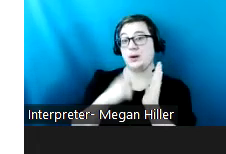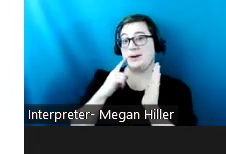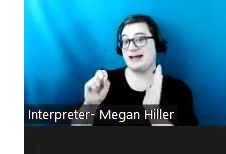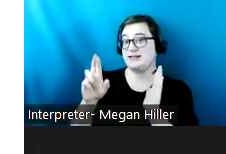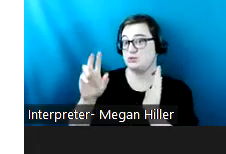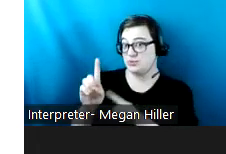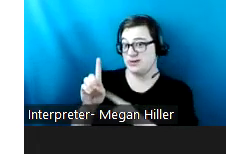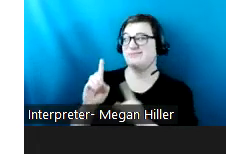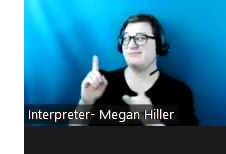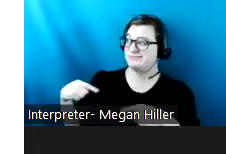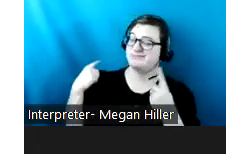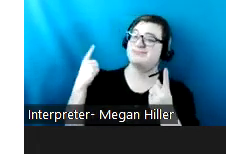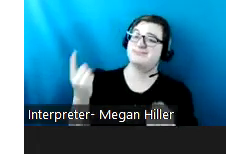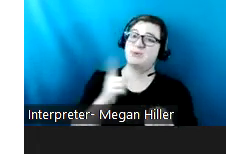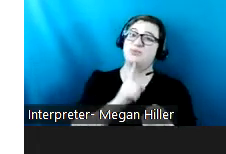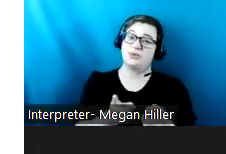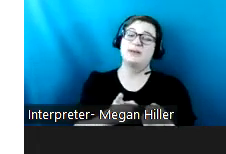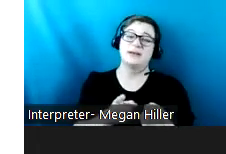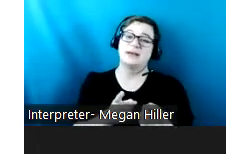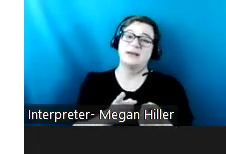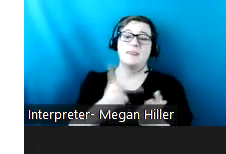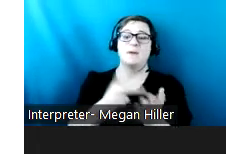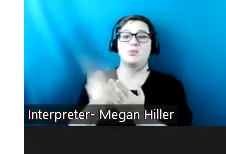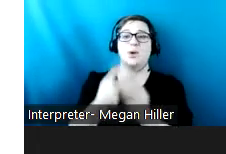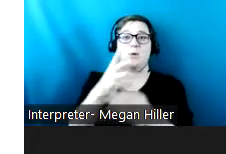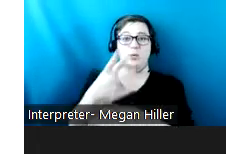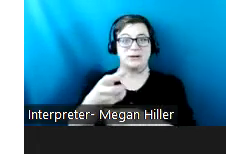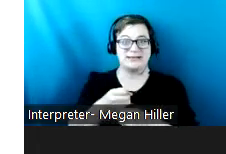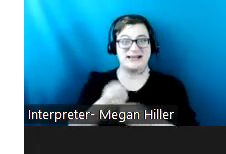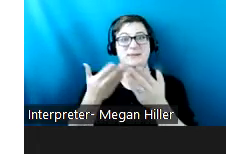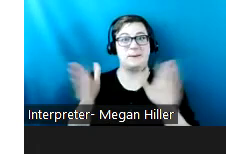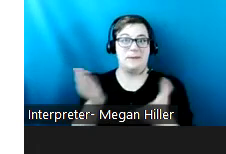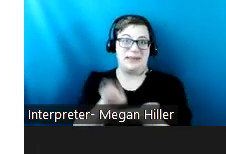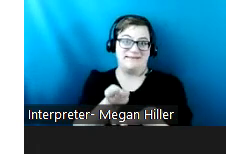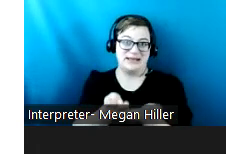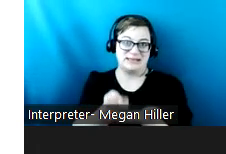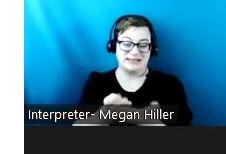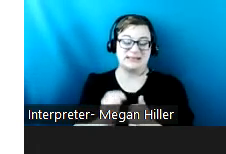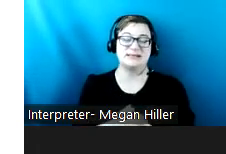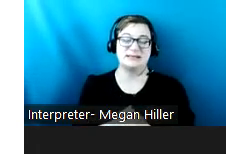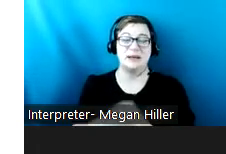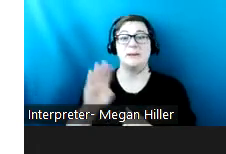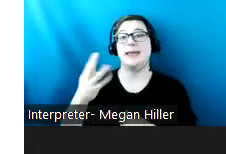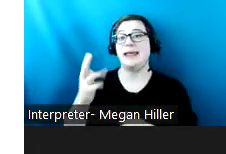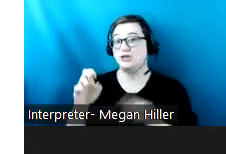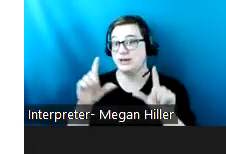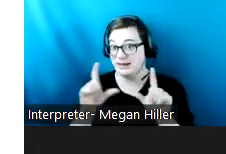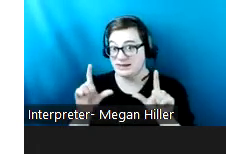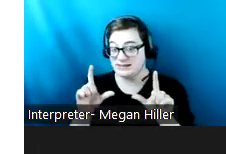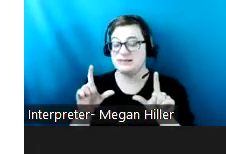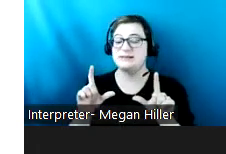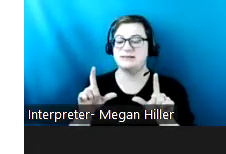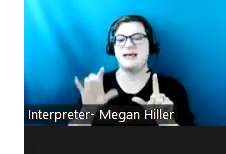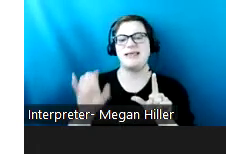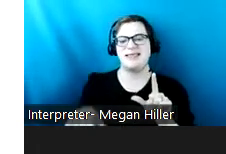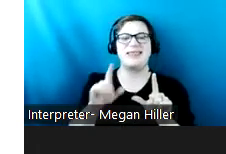has historically been that the program is receiving public funds. The BHE license is